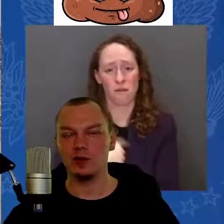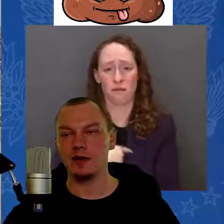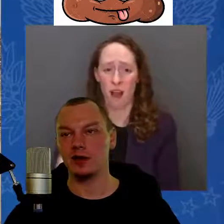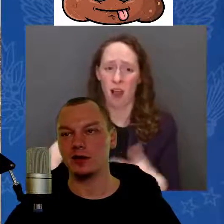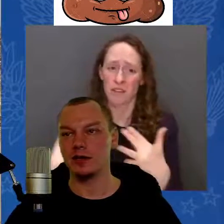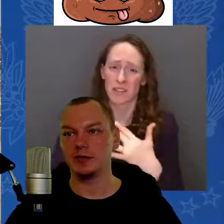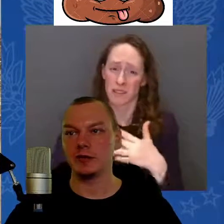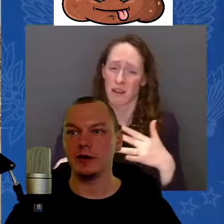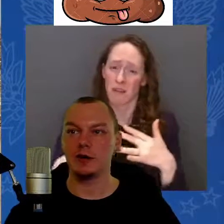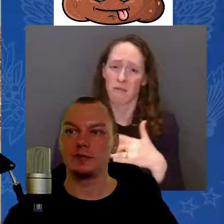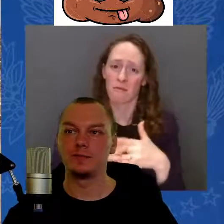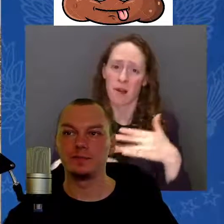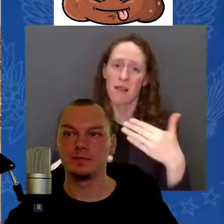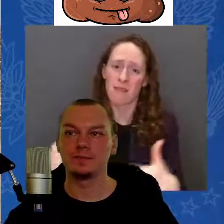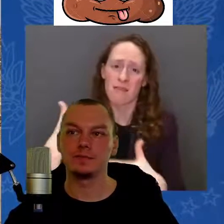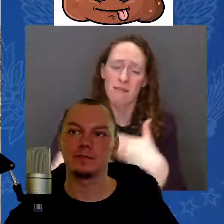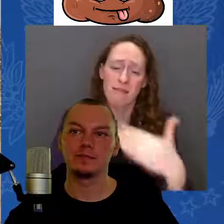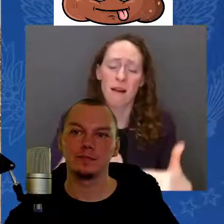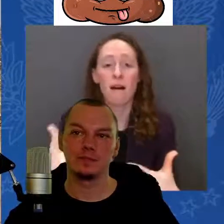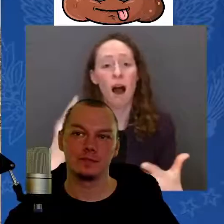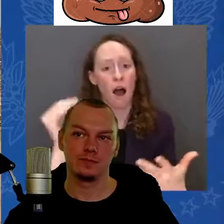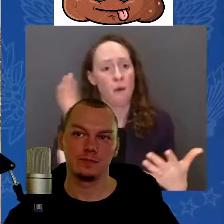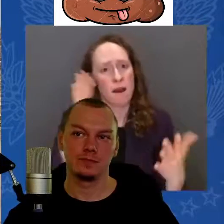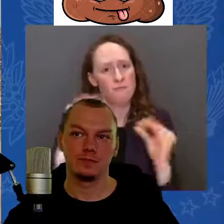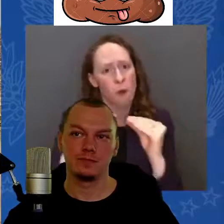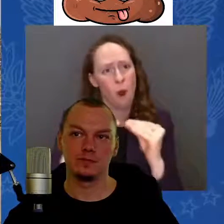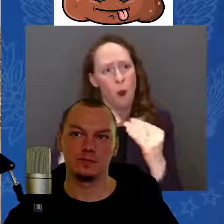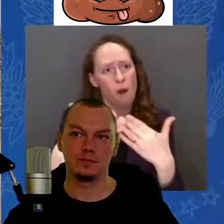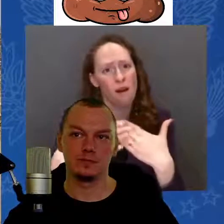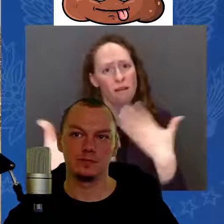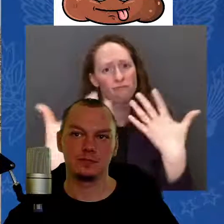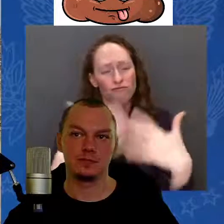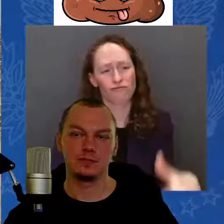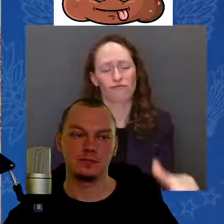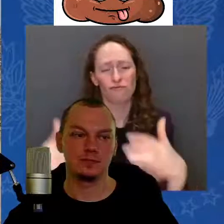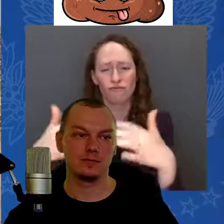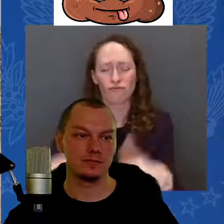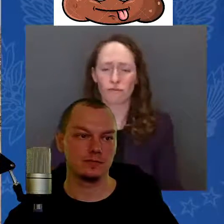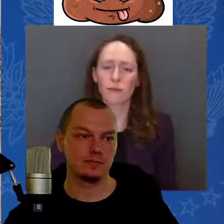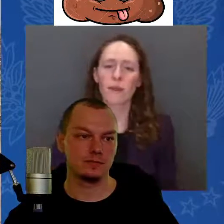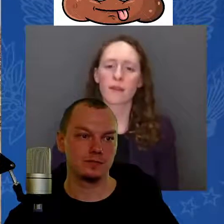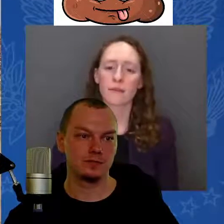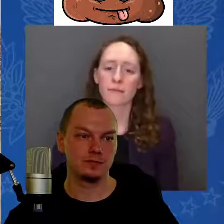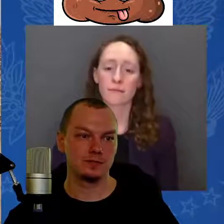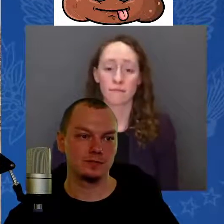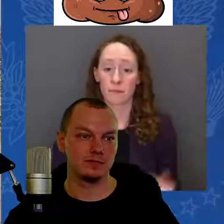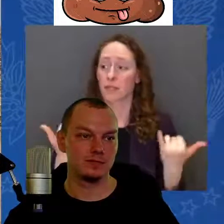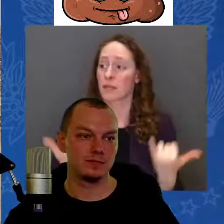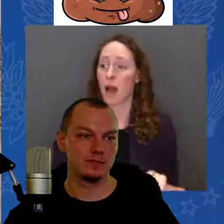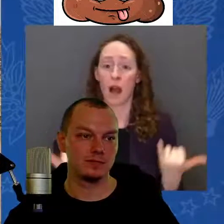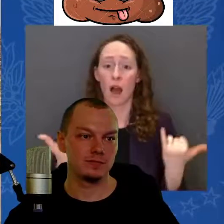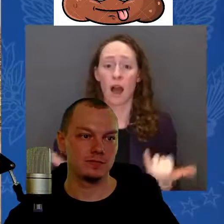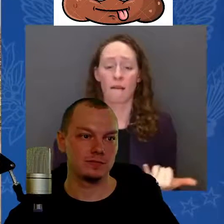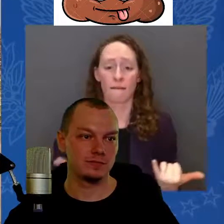Grey Wolf, we're live on Kick right now. In disbelief, but grief as well.